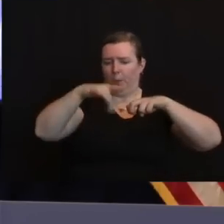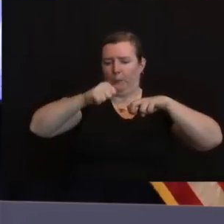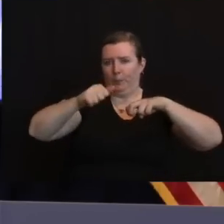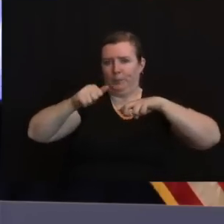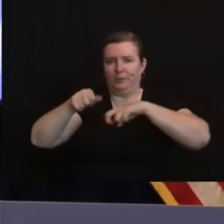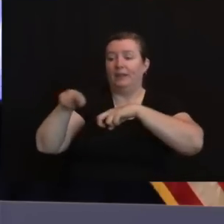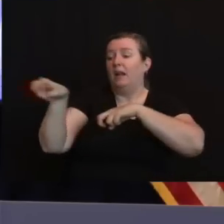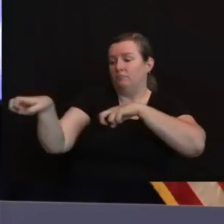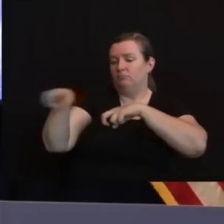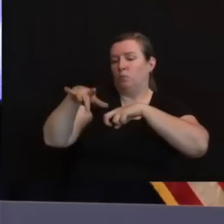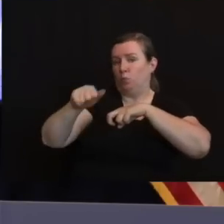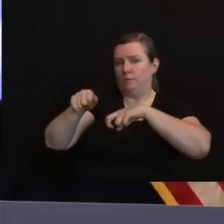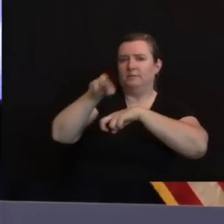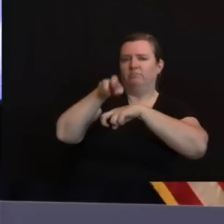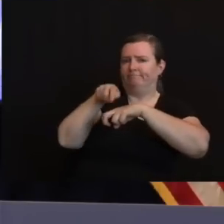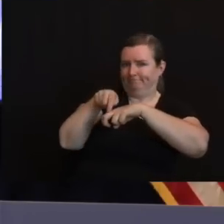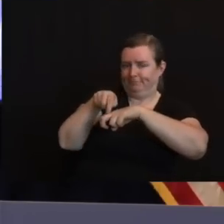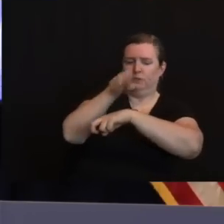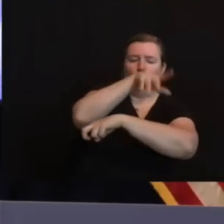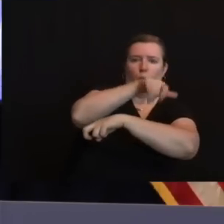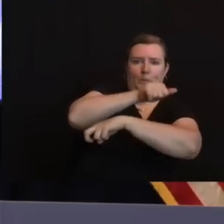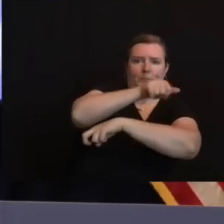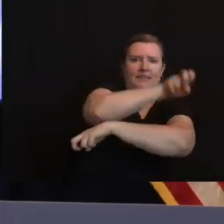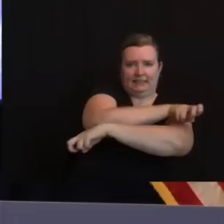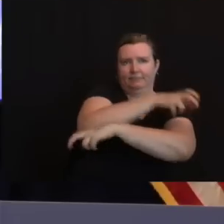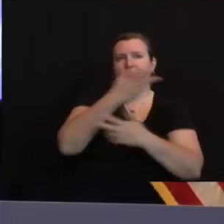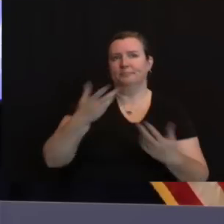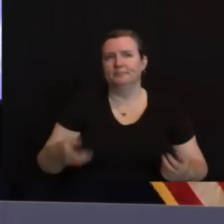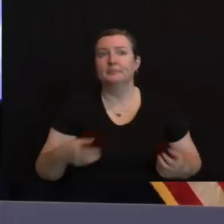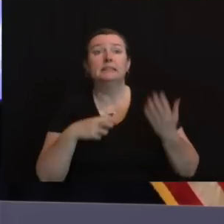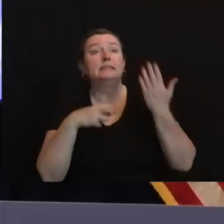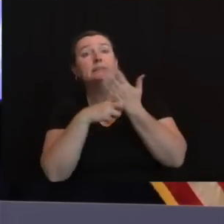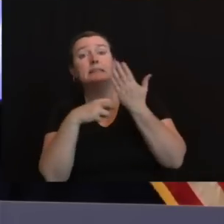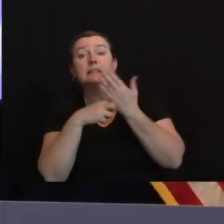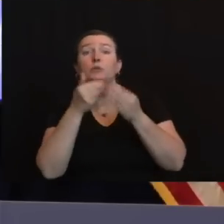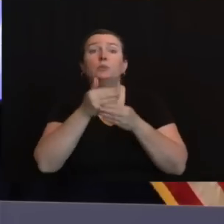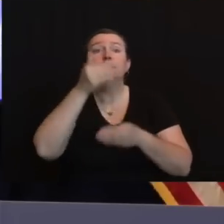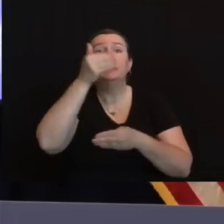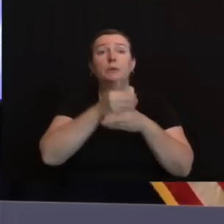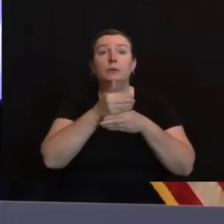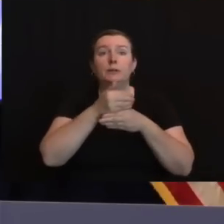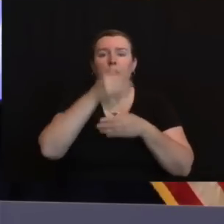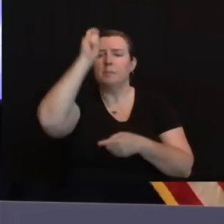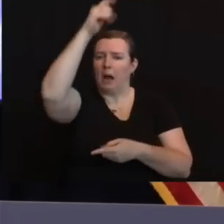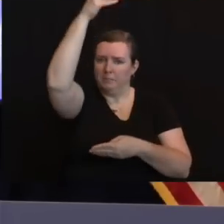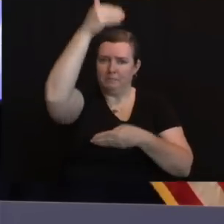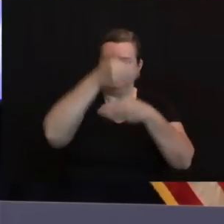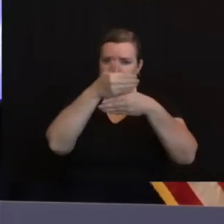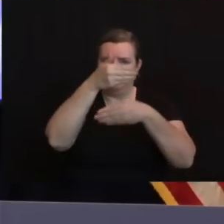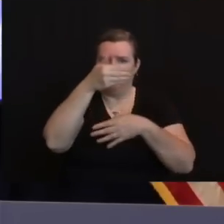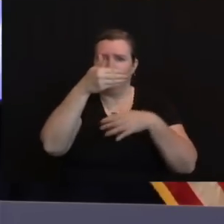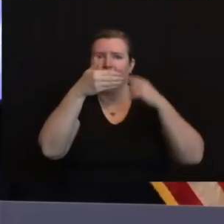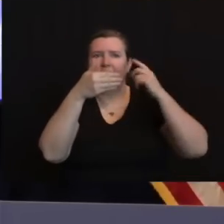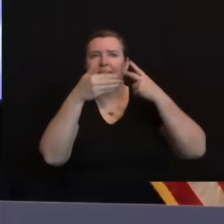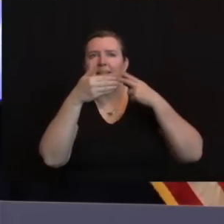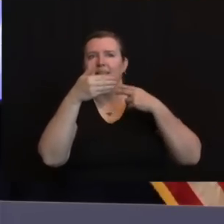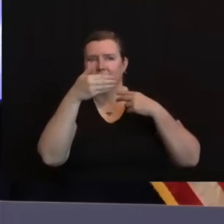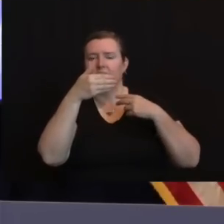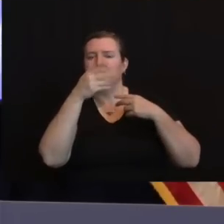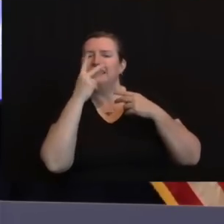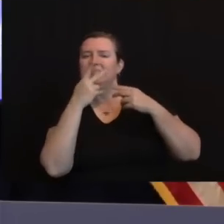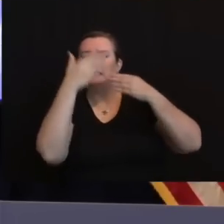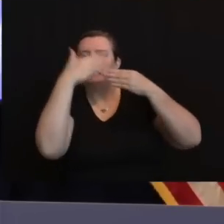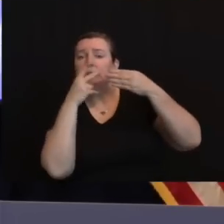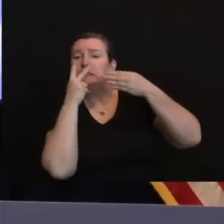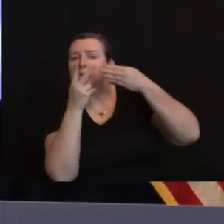And installing physical barriers at ticket windows and point-of-sale stations. These procedures will help